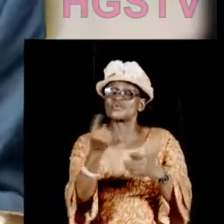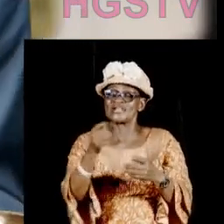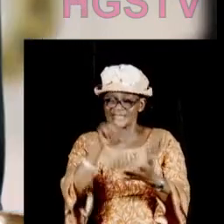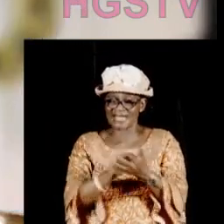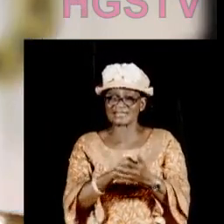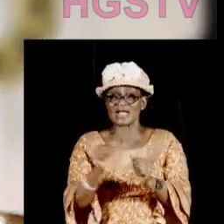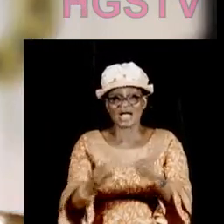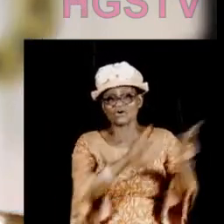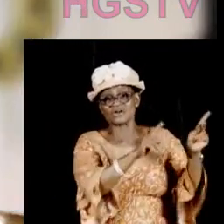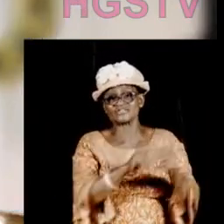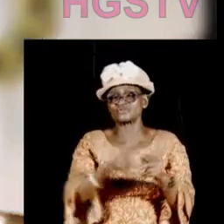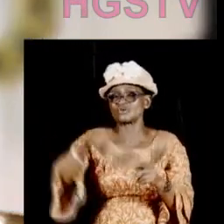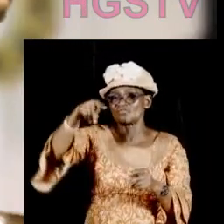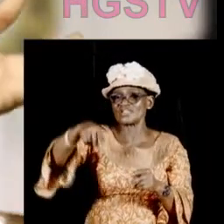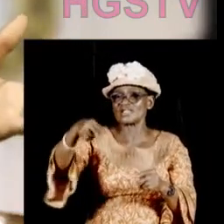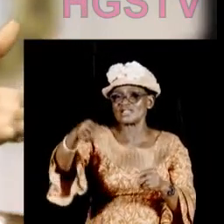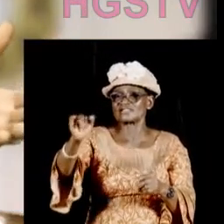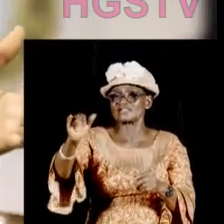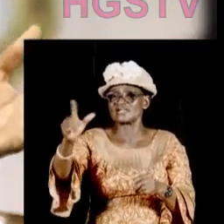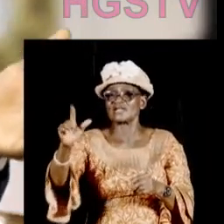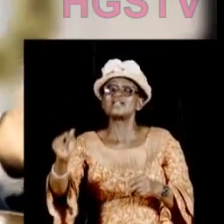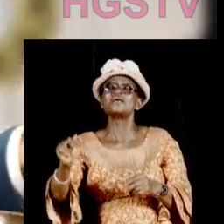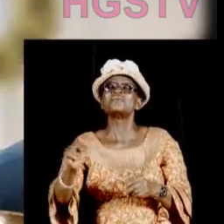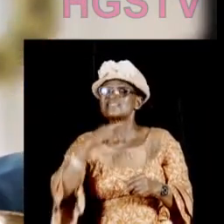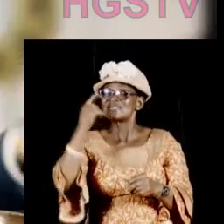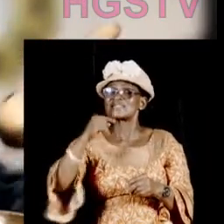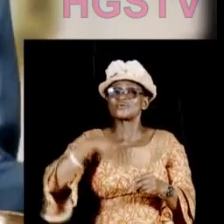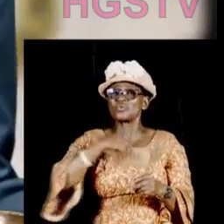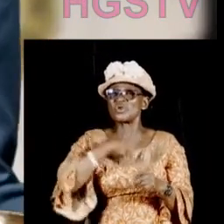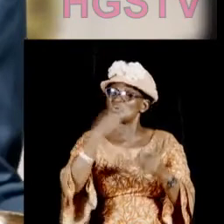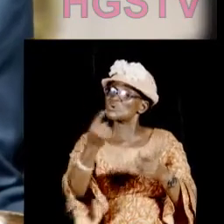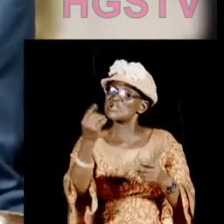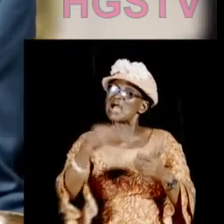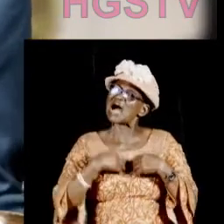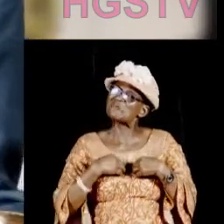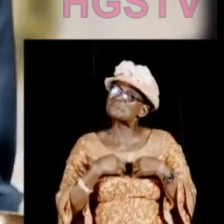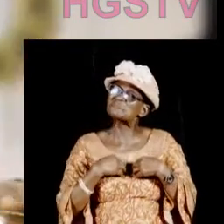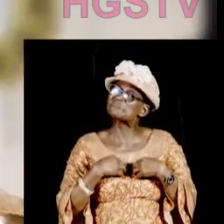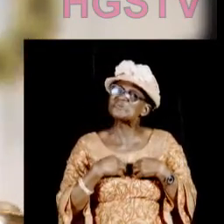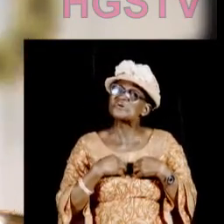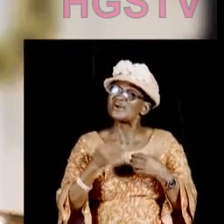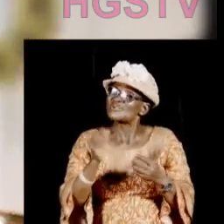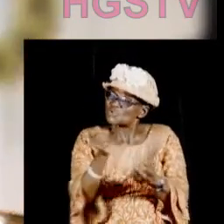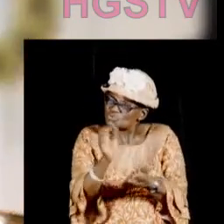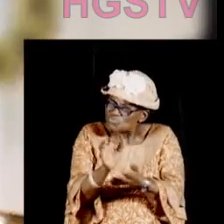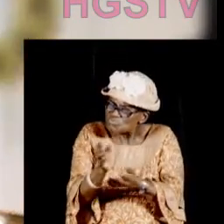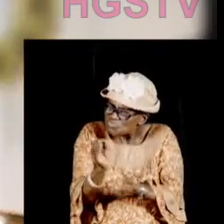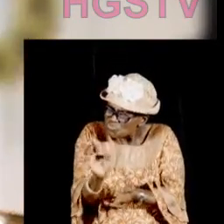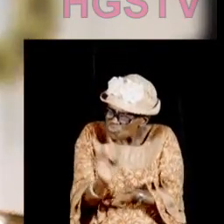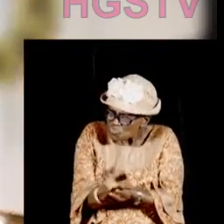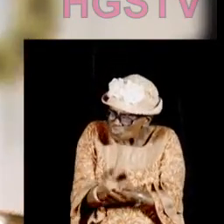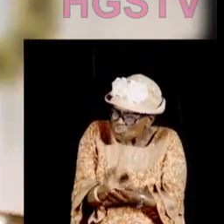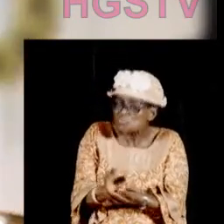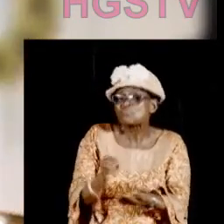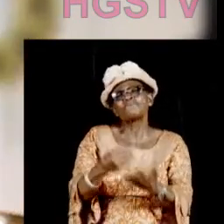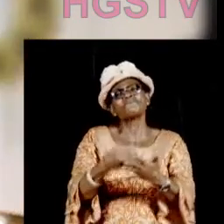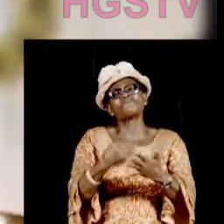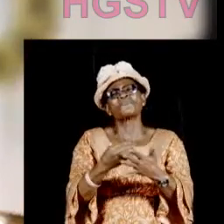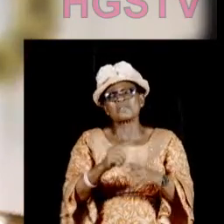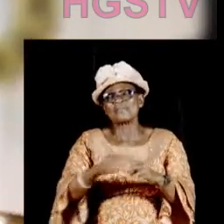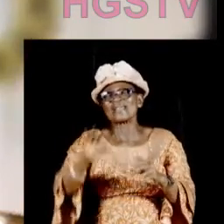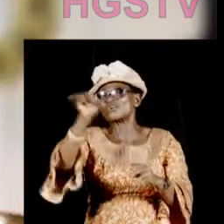to Philip said, we only have 200 pence. What can that do? But John chapter 6, verse 6